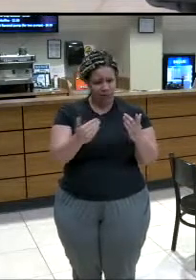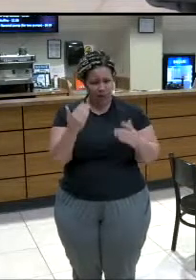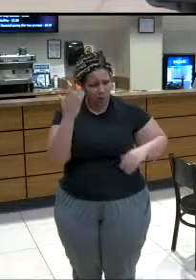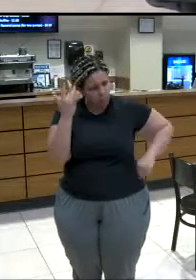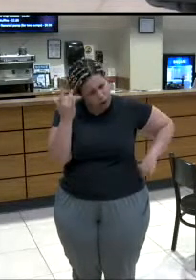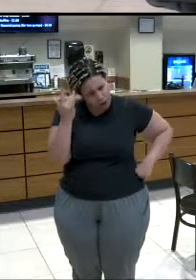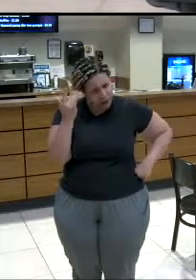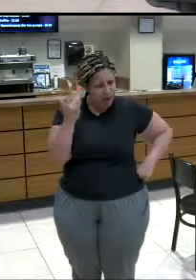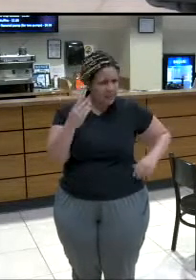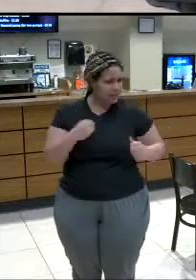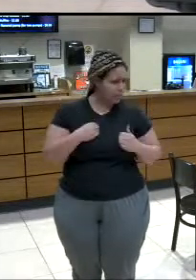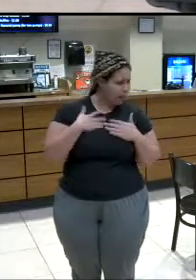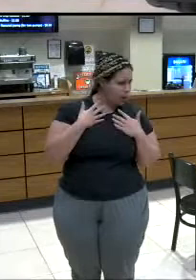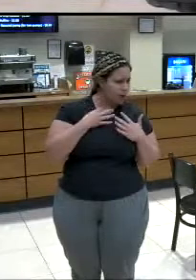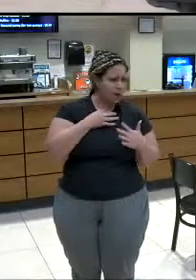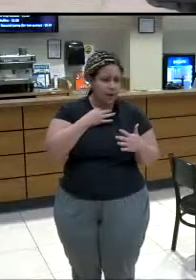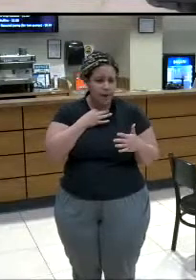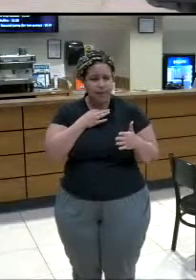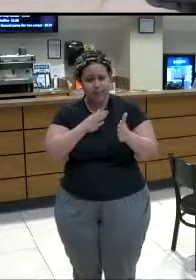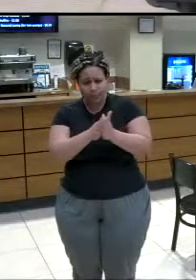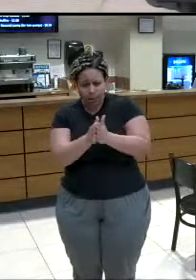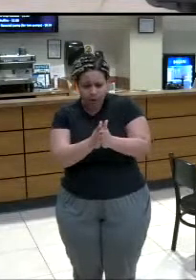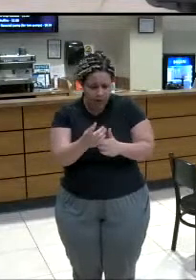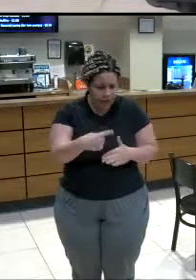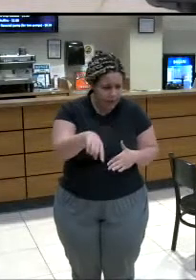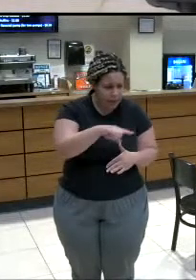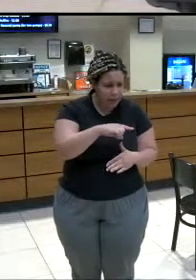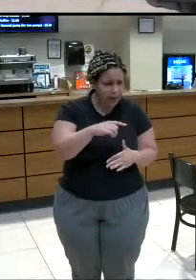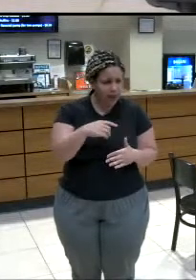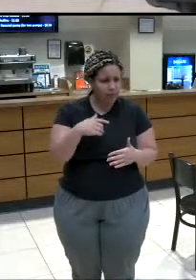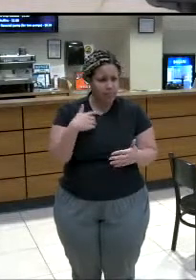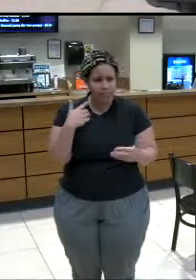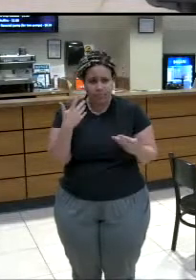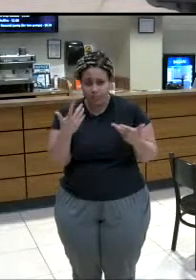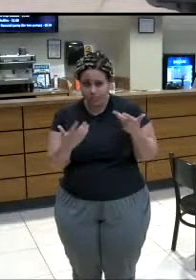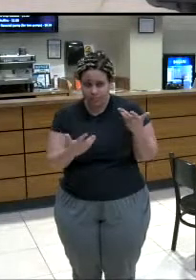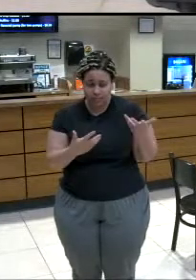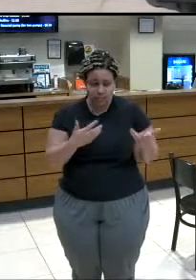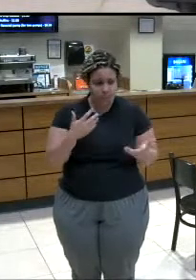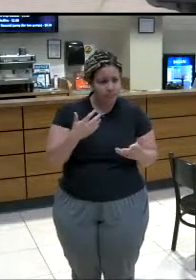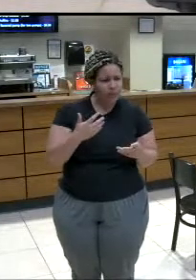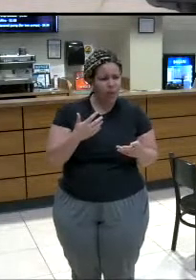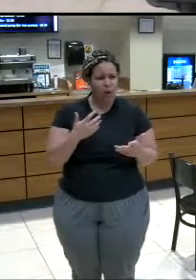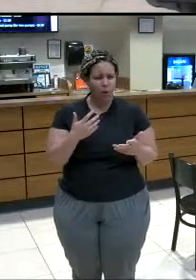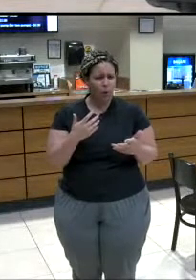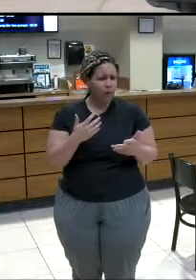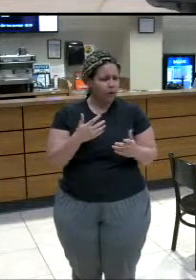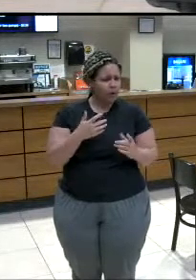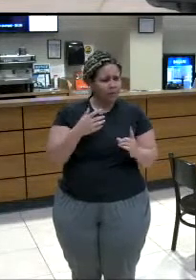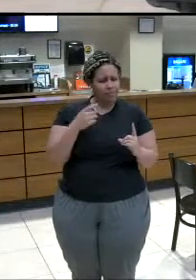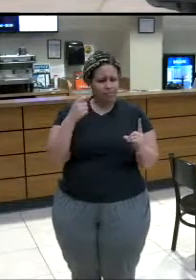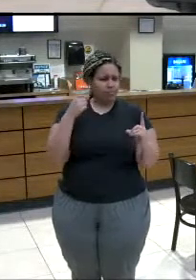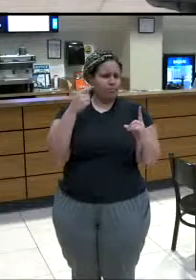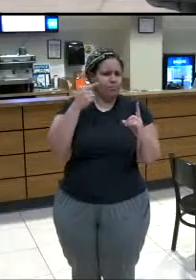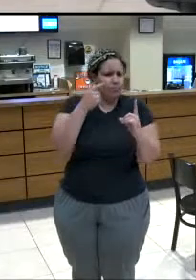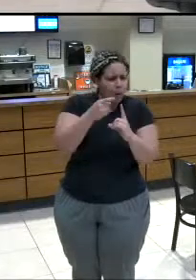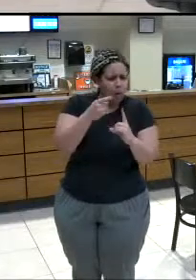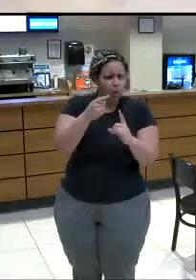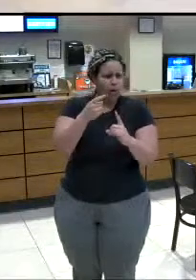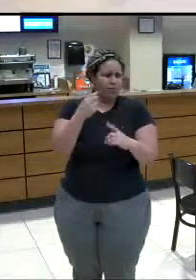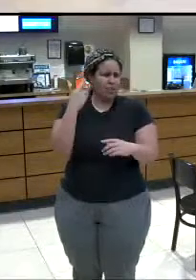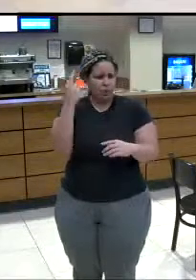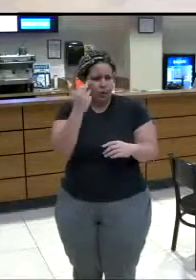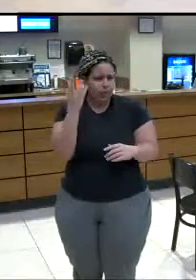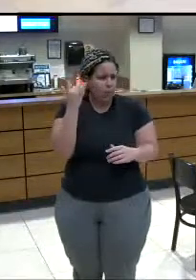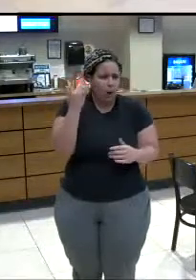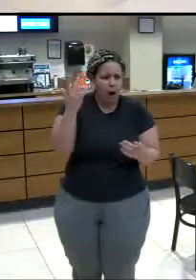we motivating them to do something? What's the kernel of reason behind accelerating them that way?